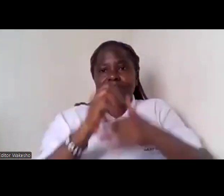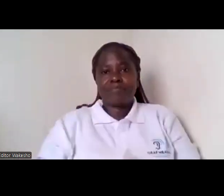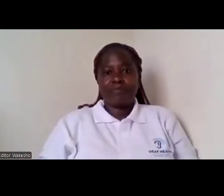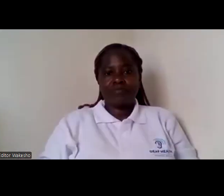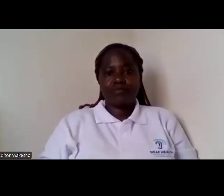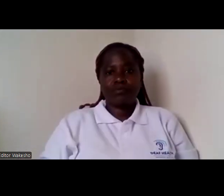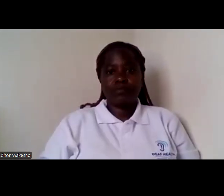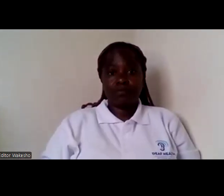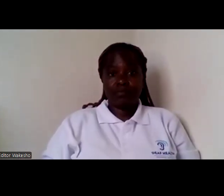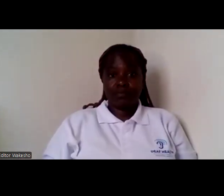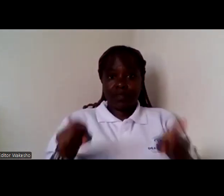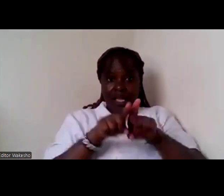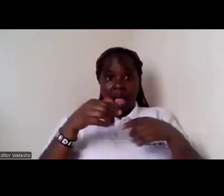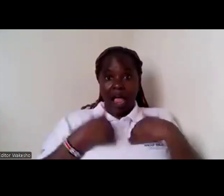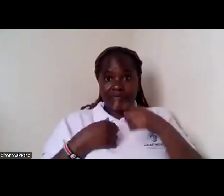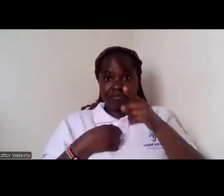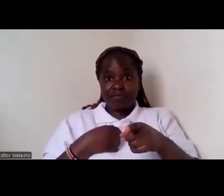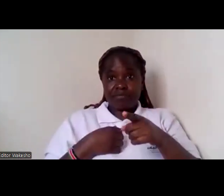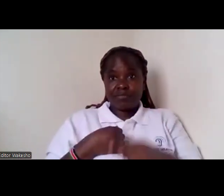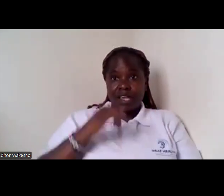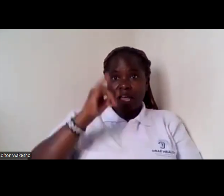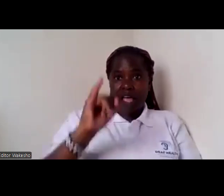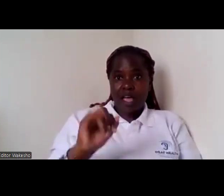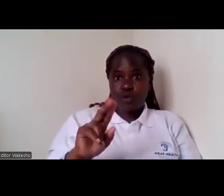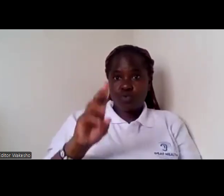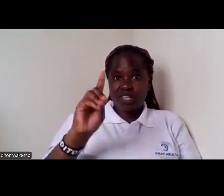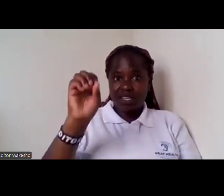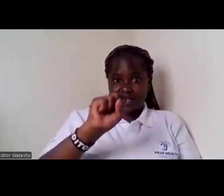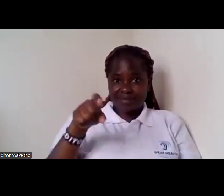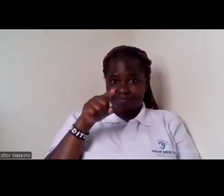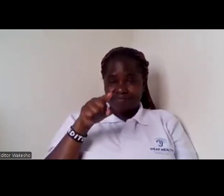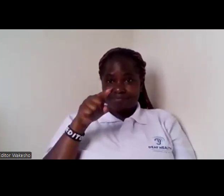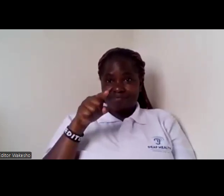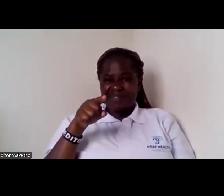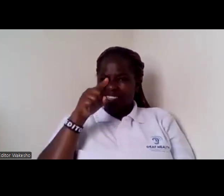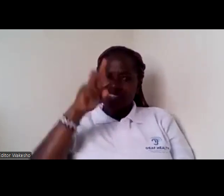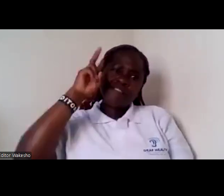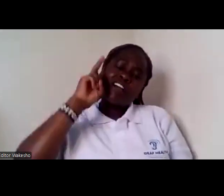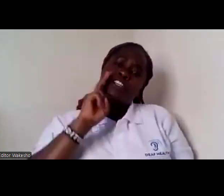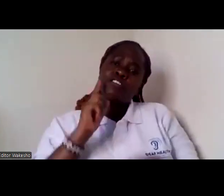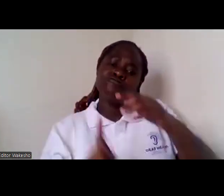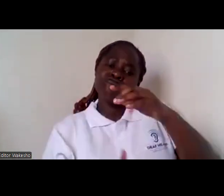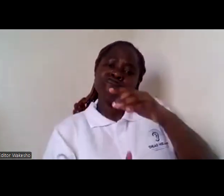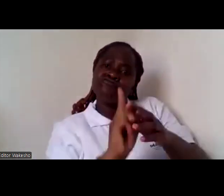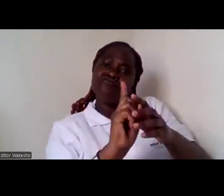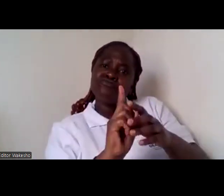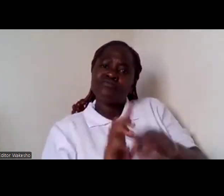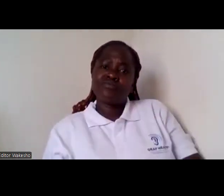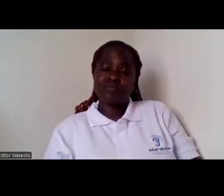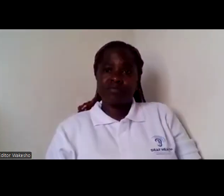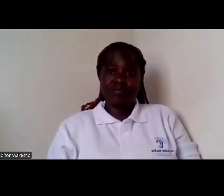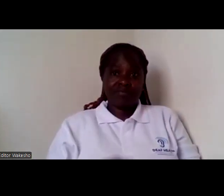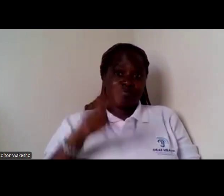So there's also something called the intrauterine contraceptive device. These are devices that are put inside